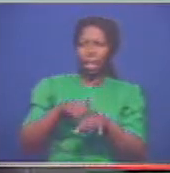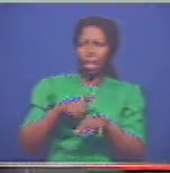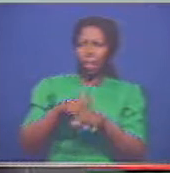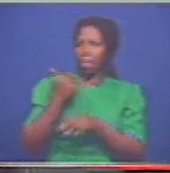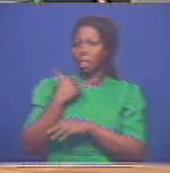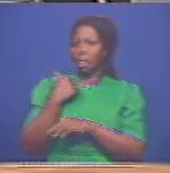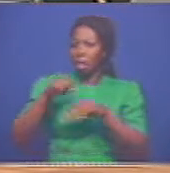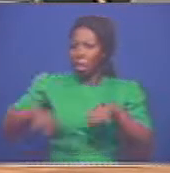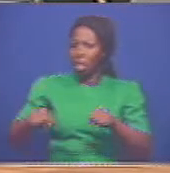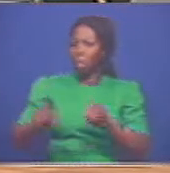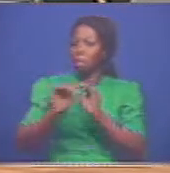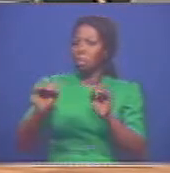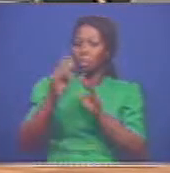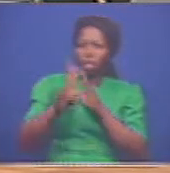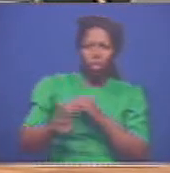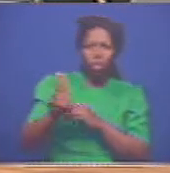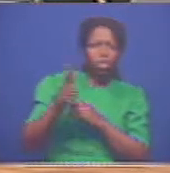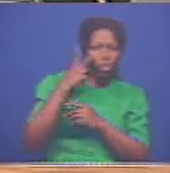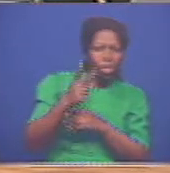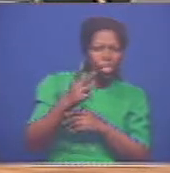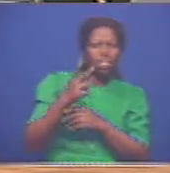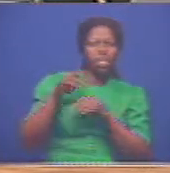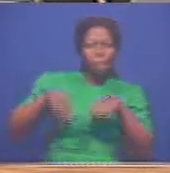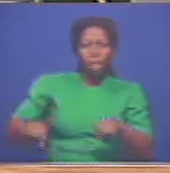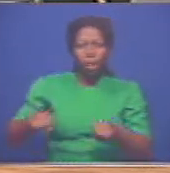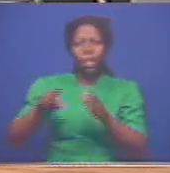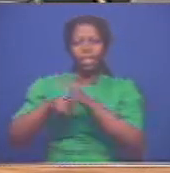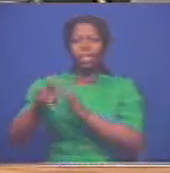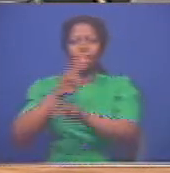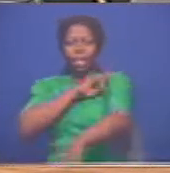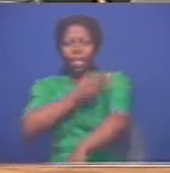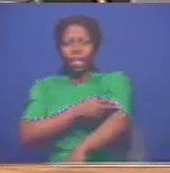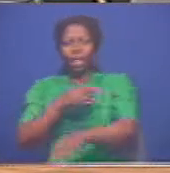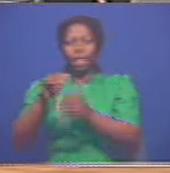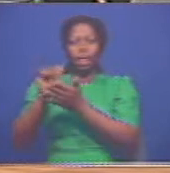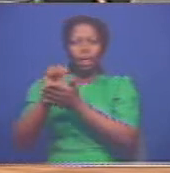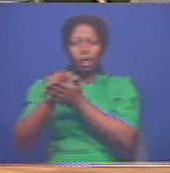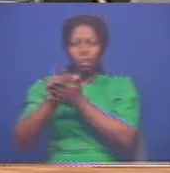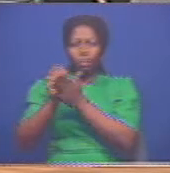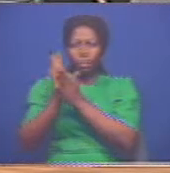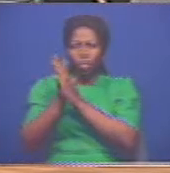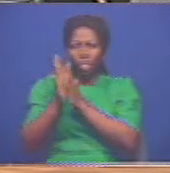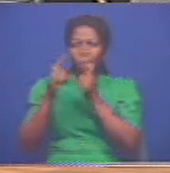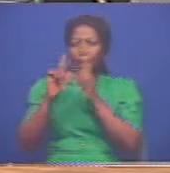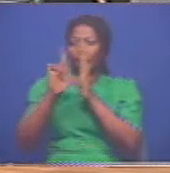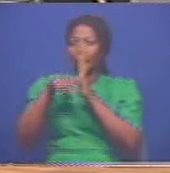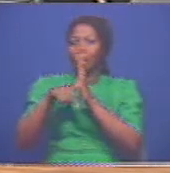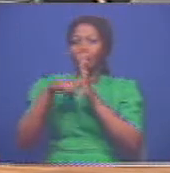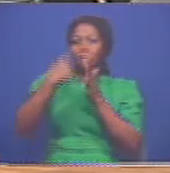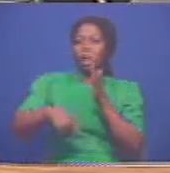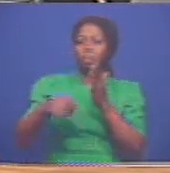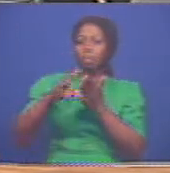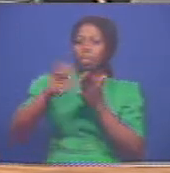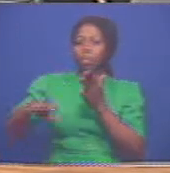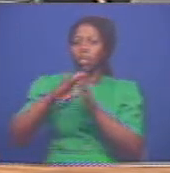see motorbikes in Nigerian movies, if you remember. Sure. Yeah. But later, the tax was removed, and all these people are employed right